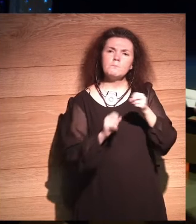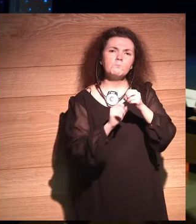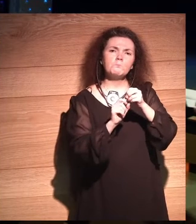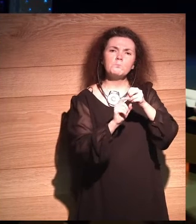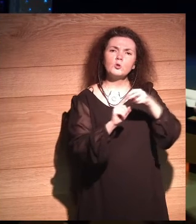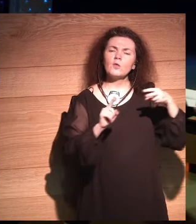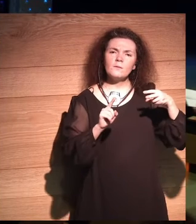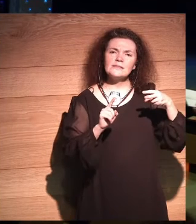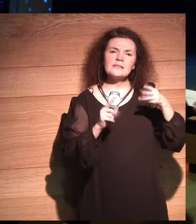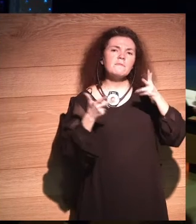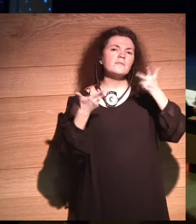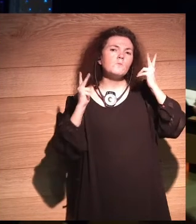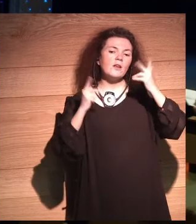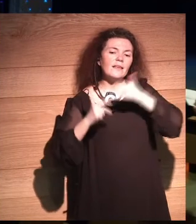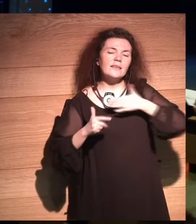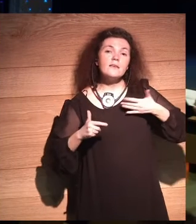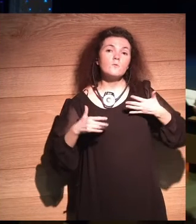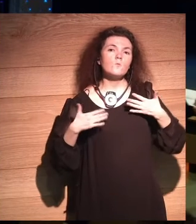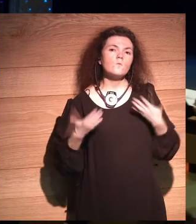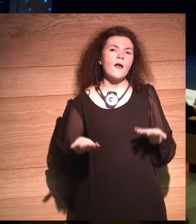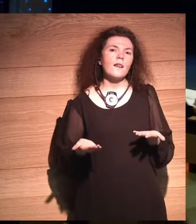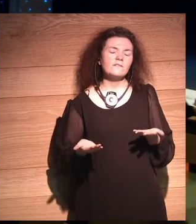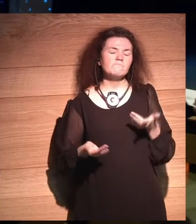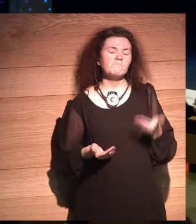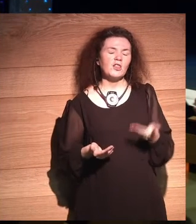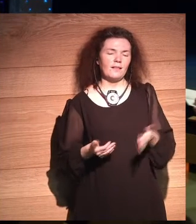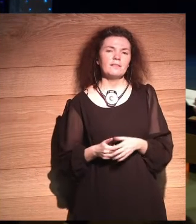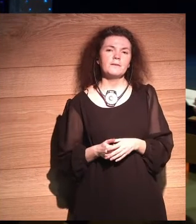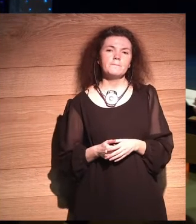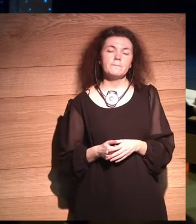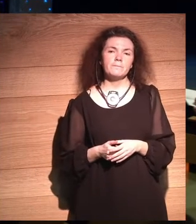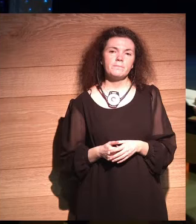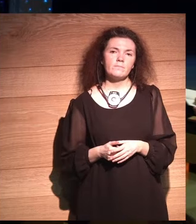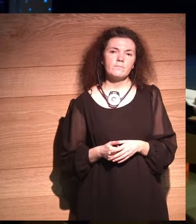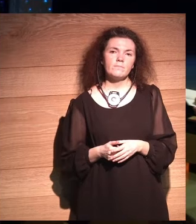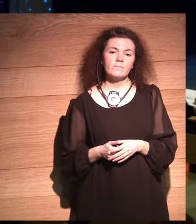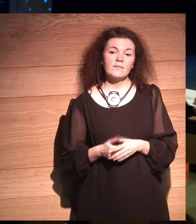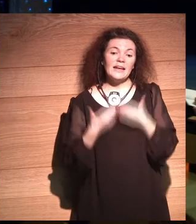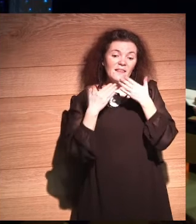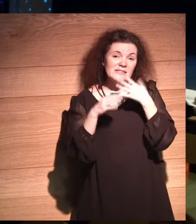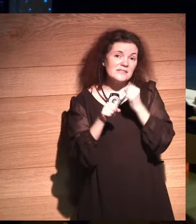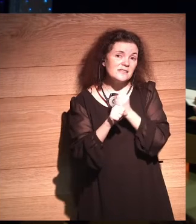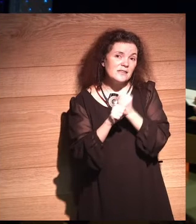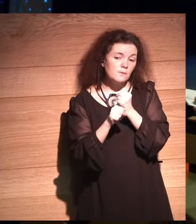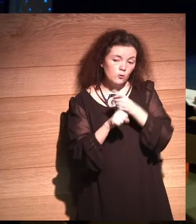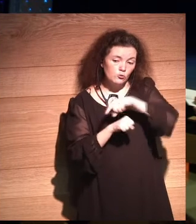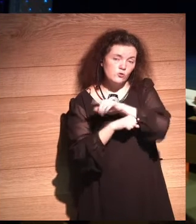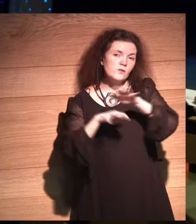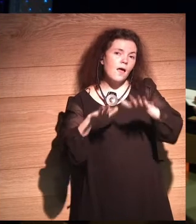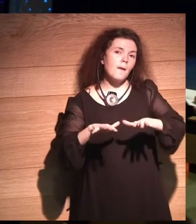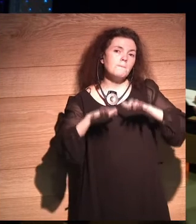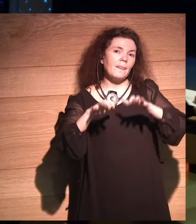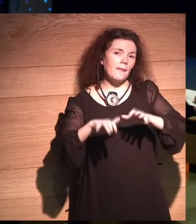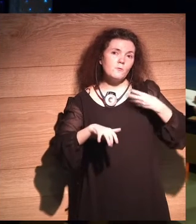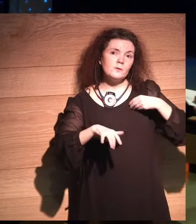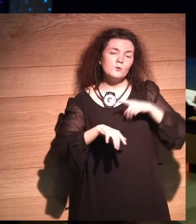that we want. Partly through doing some of this work, we're learning what's possible, and we're learning to develop that